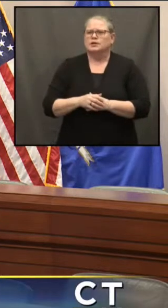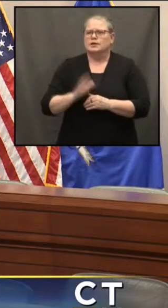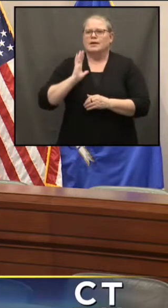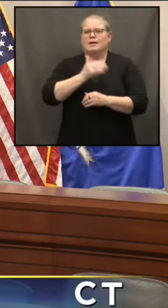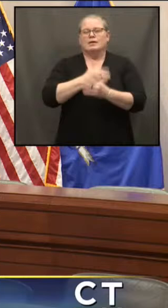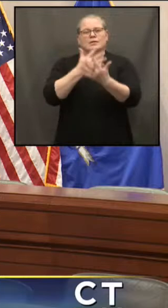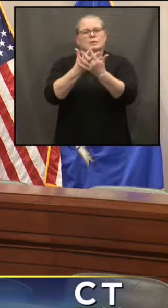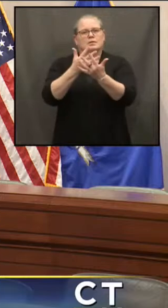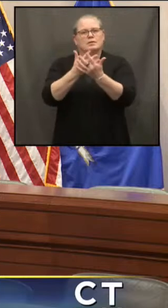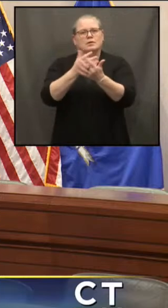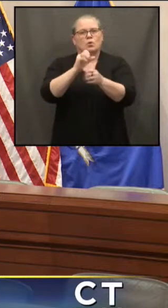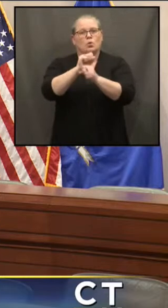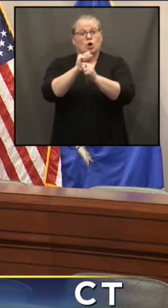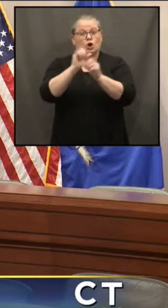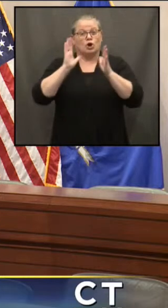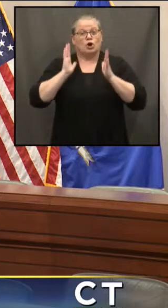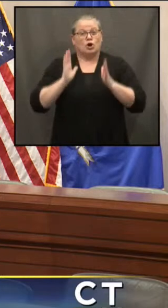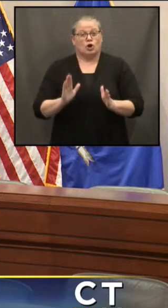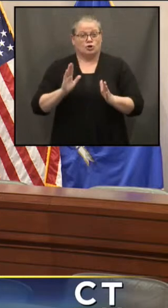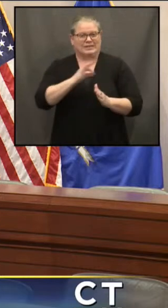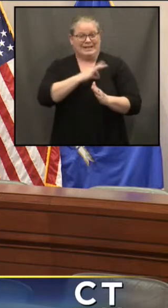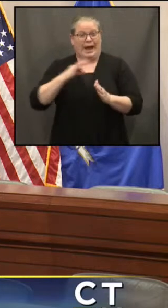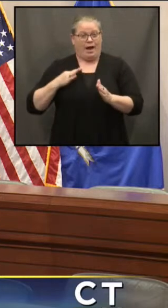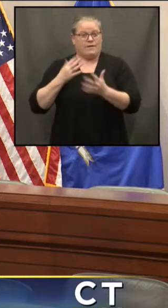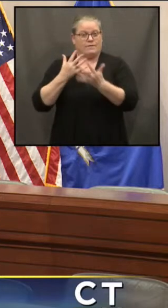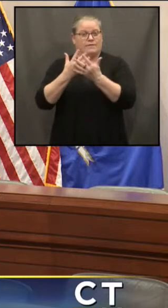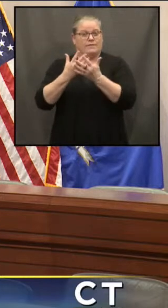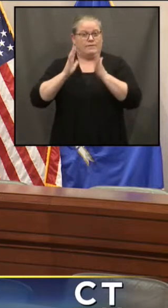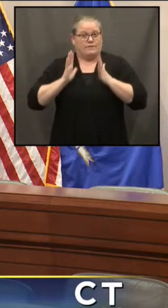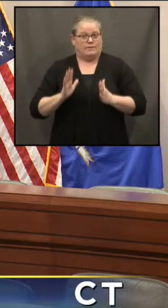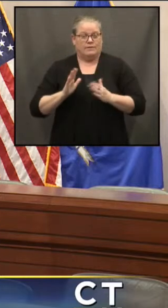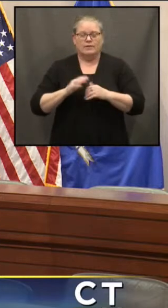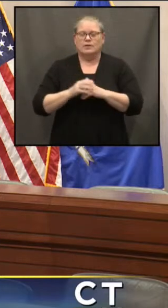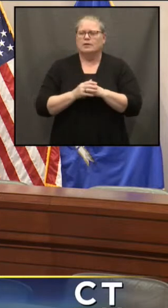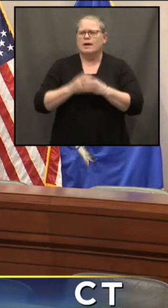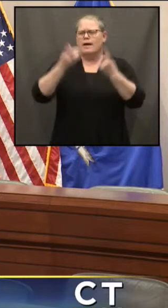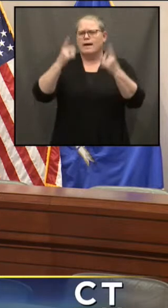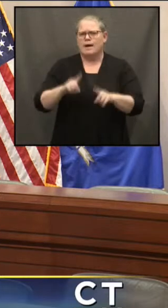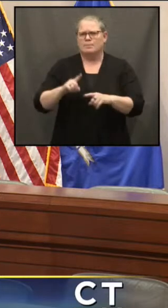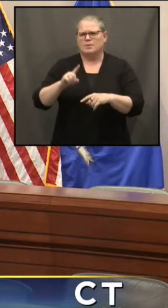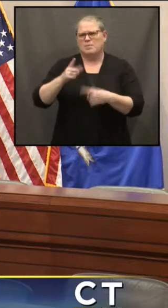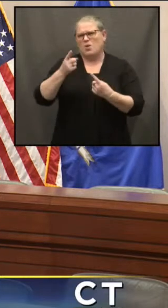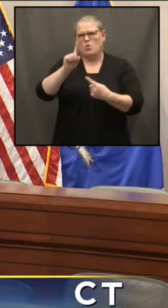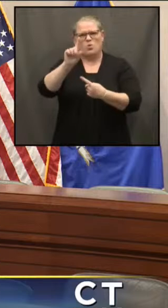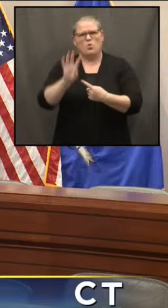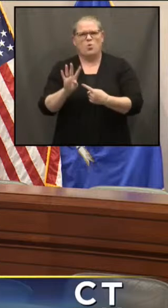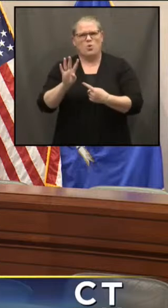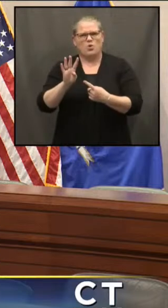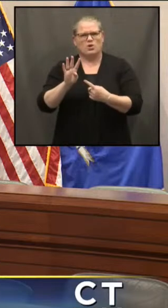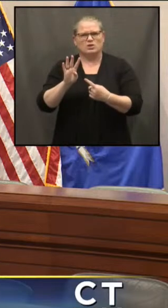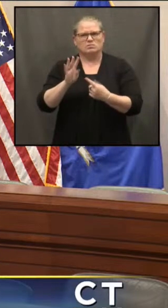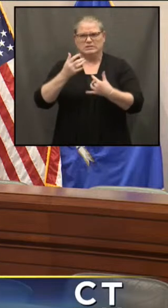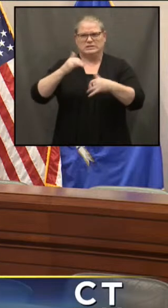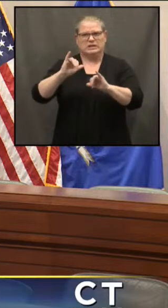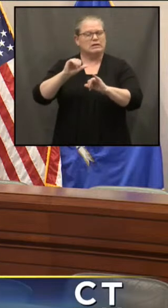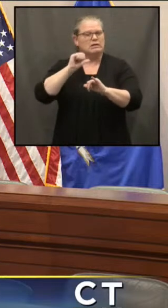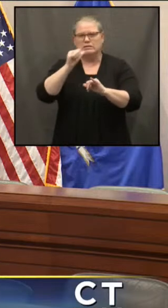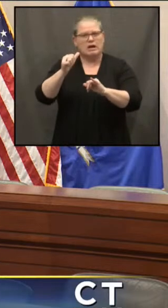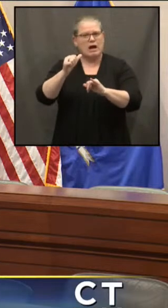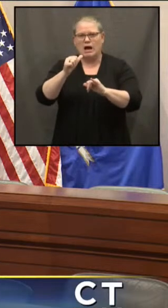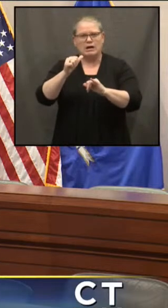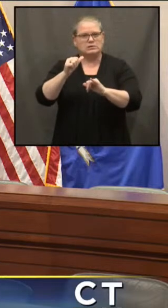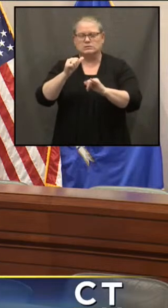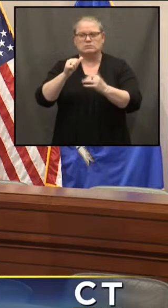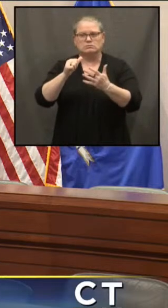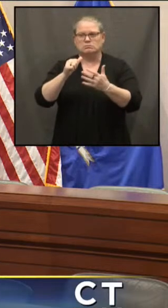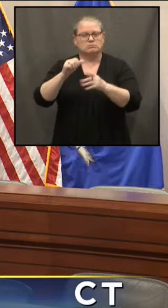and they're getting tested weekly. I realize that federal COVID money is paying for this, but how long is the state going to continue covering the